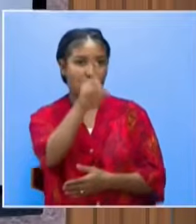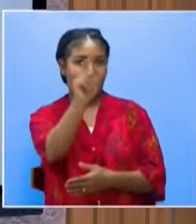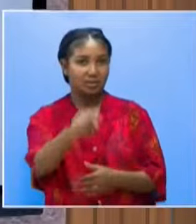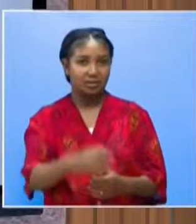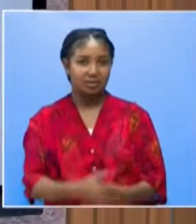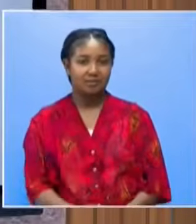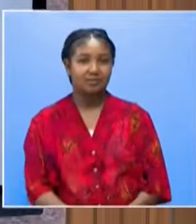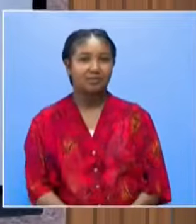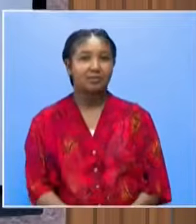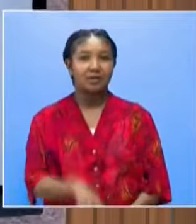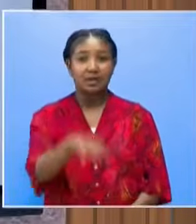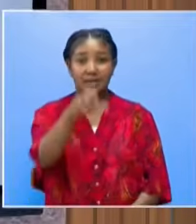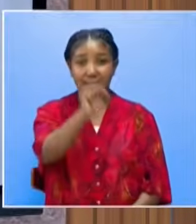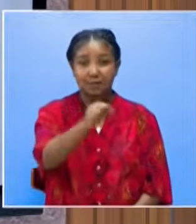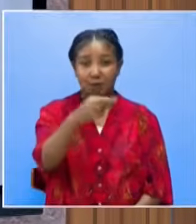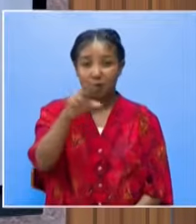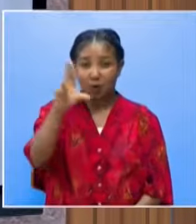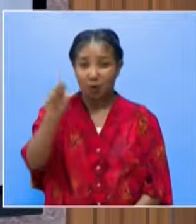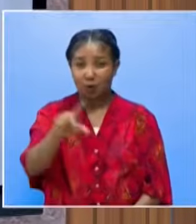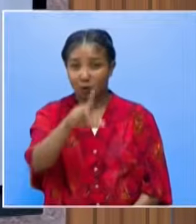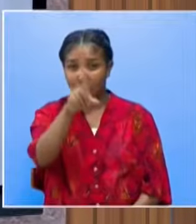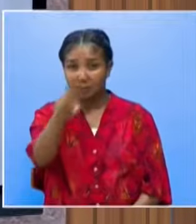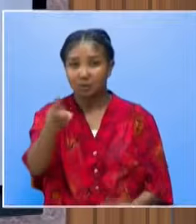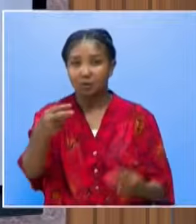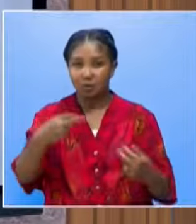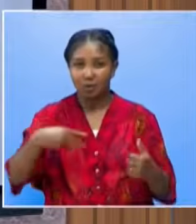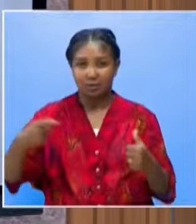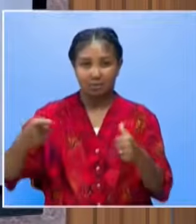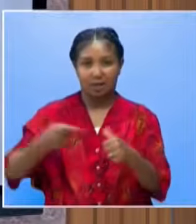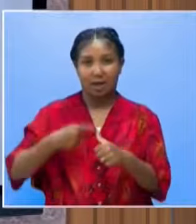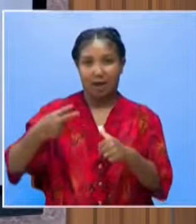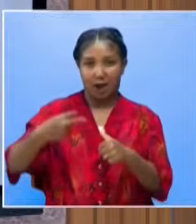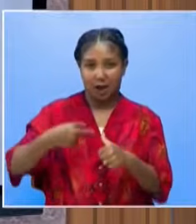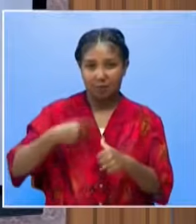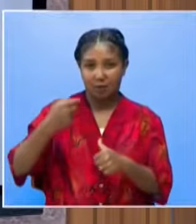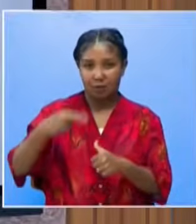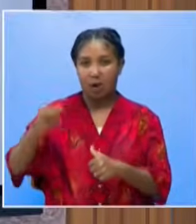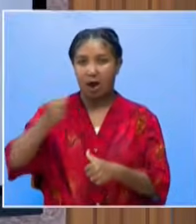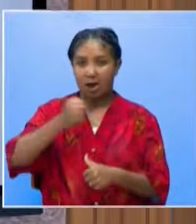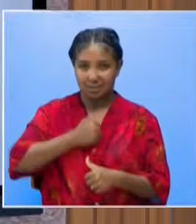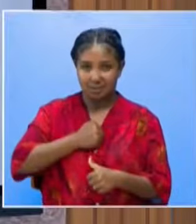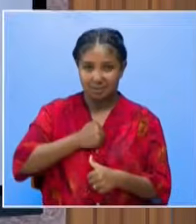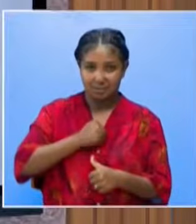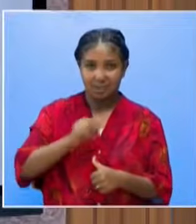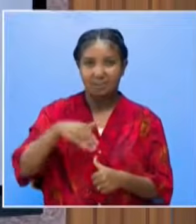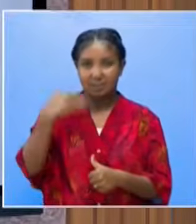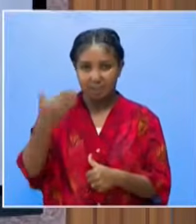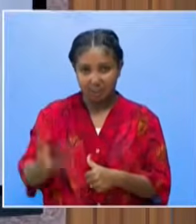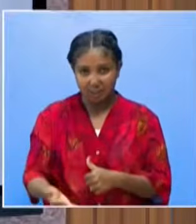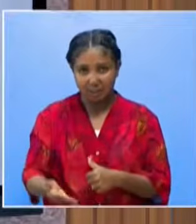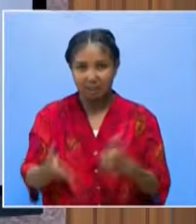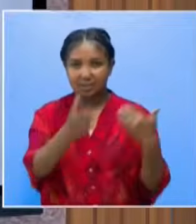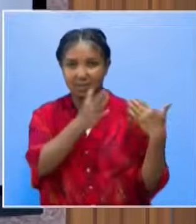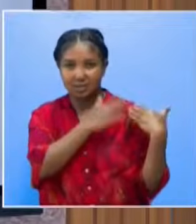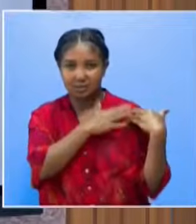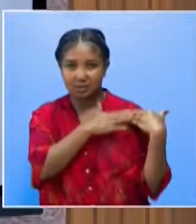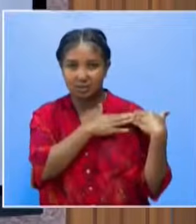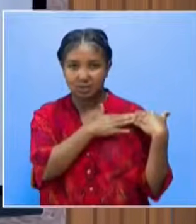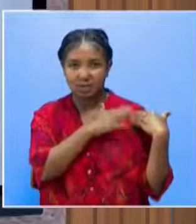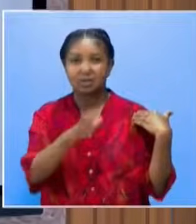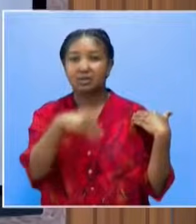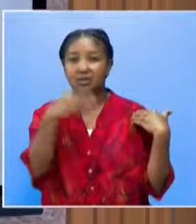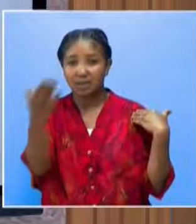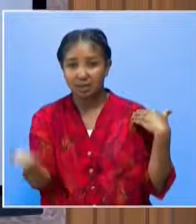questions. In yes or no question, we have to start from have or has, then the subject